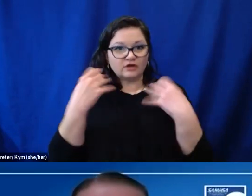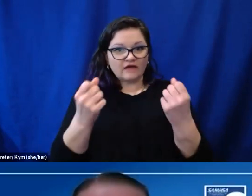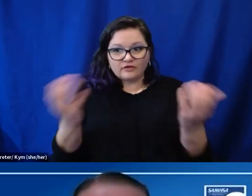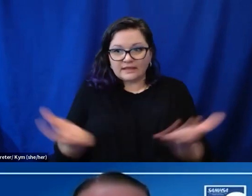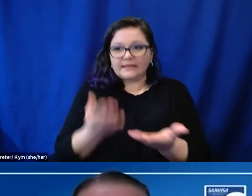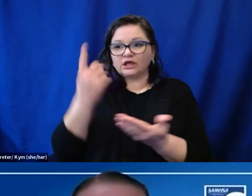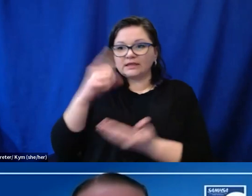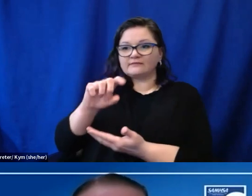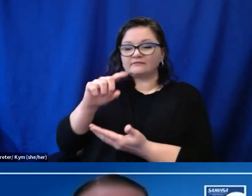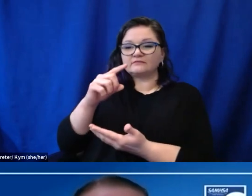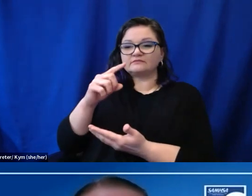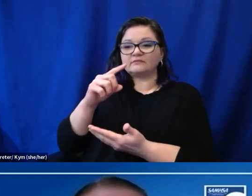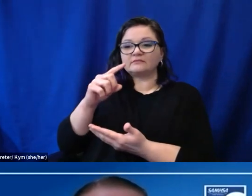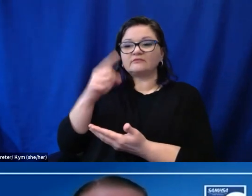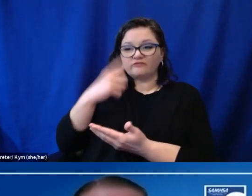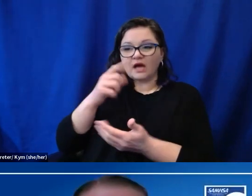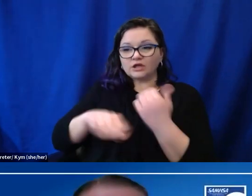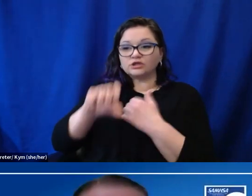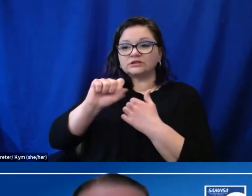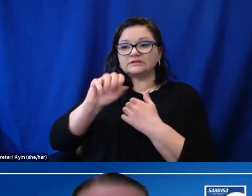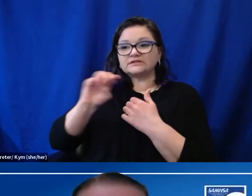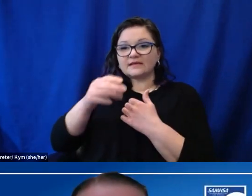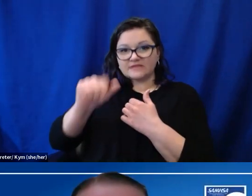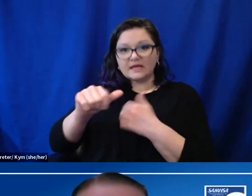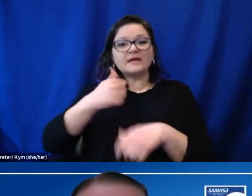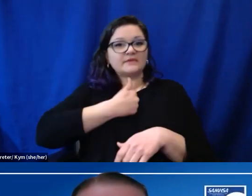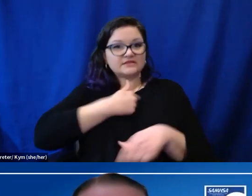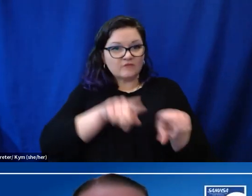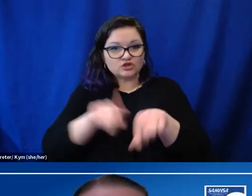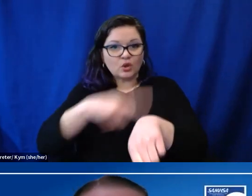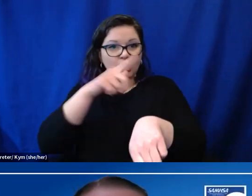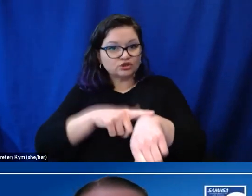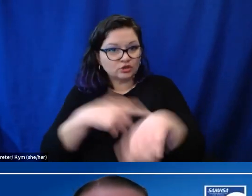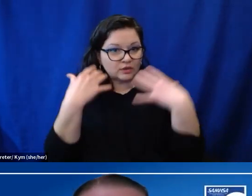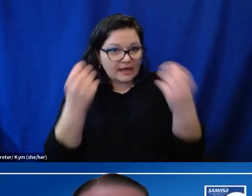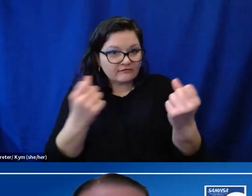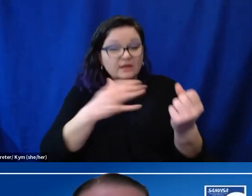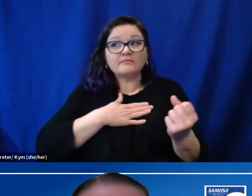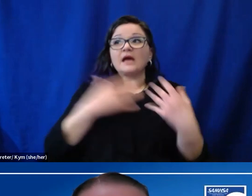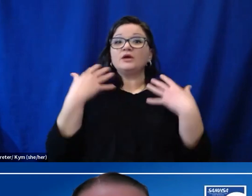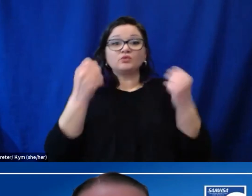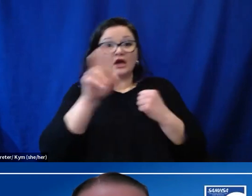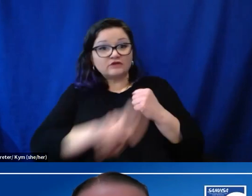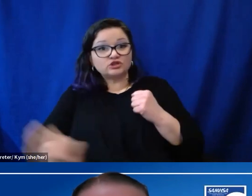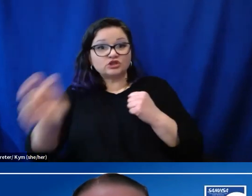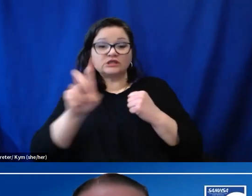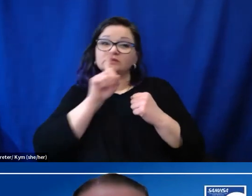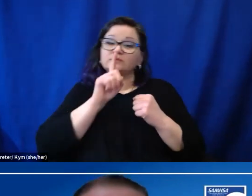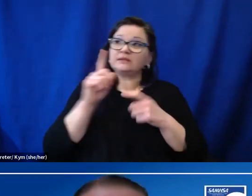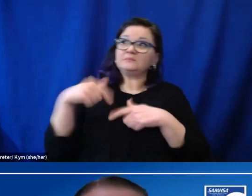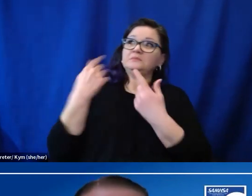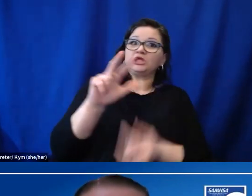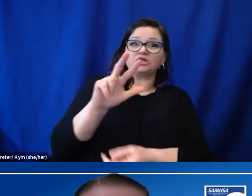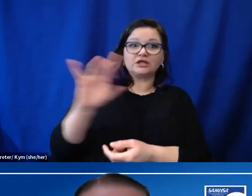I am also a woman in long-term recovery. My recovery journey is spanned over 37 years